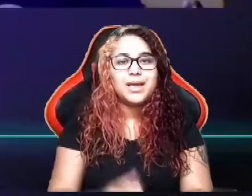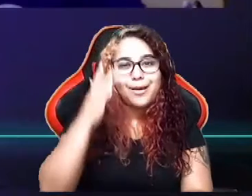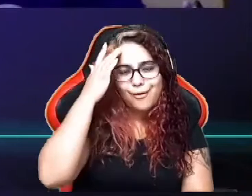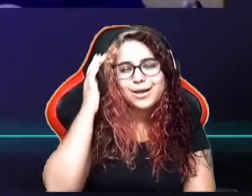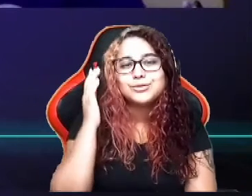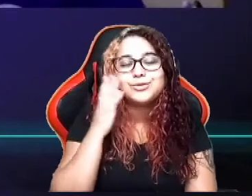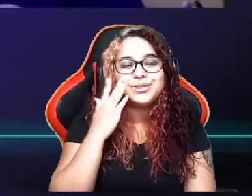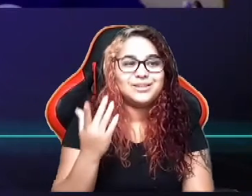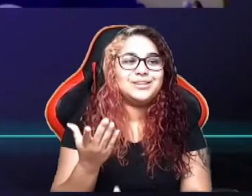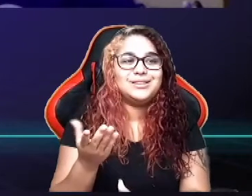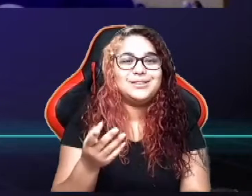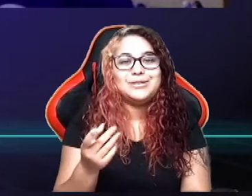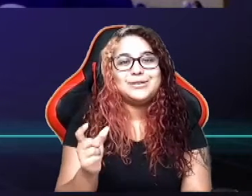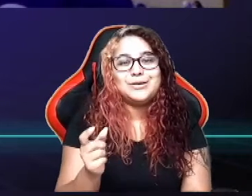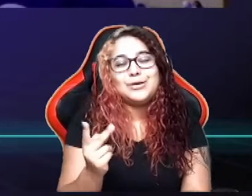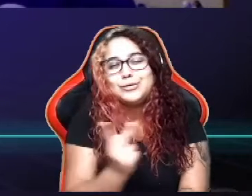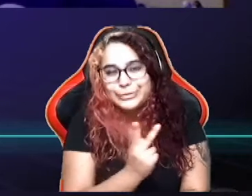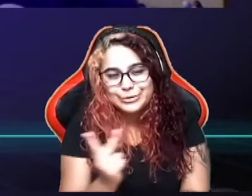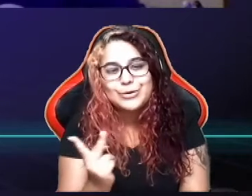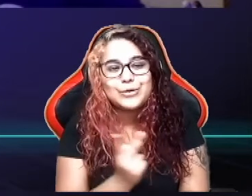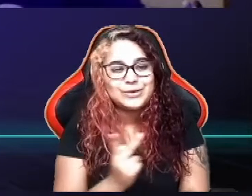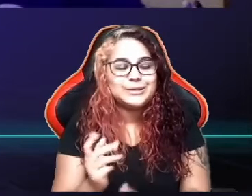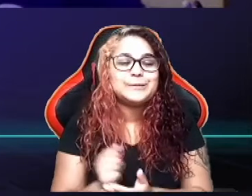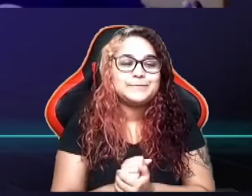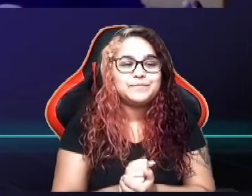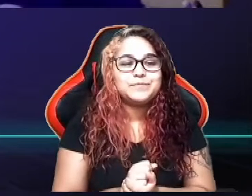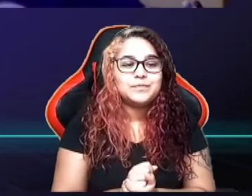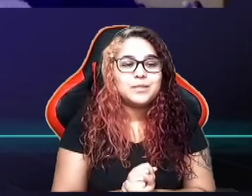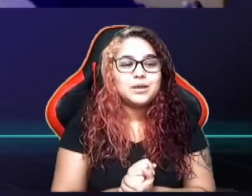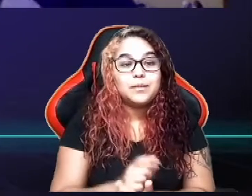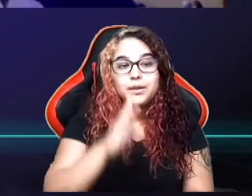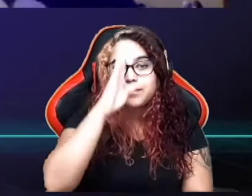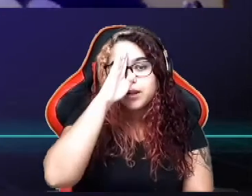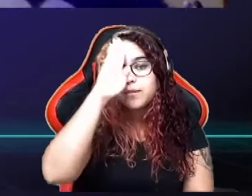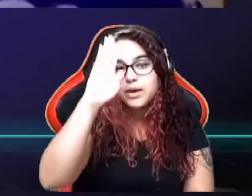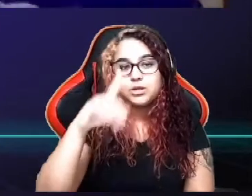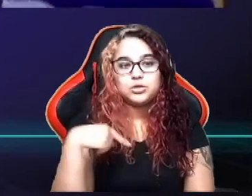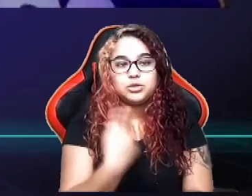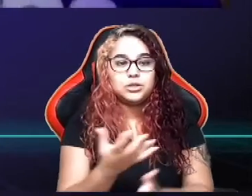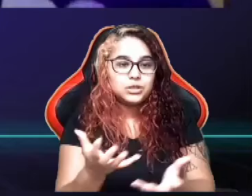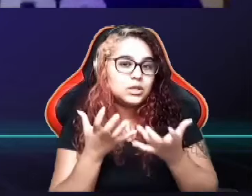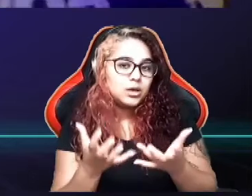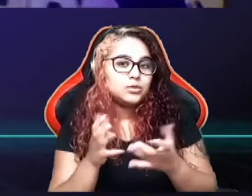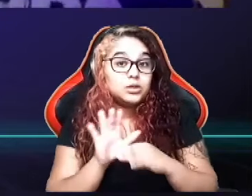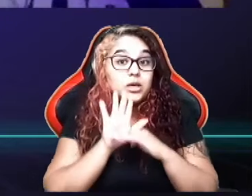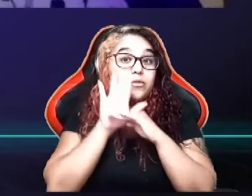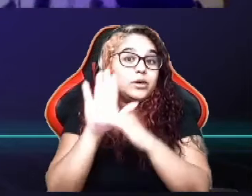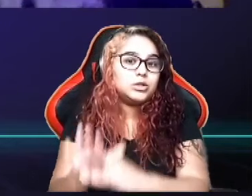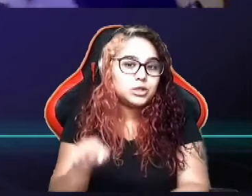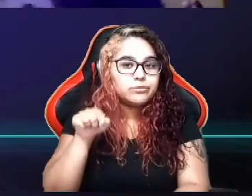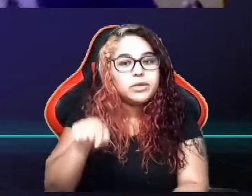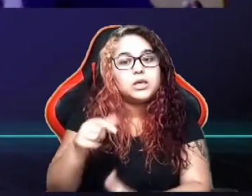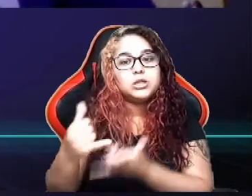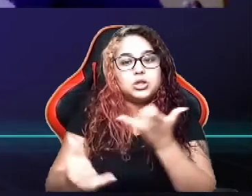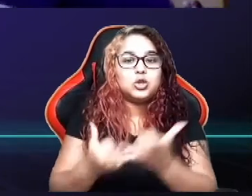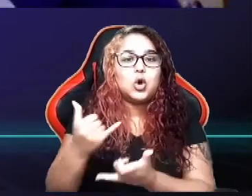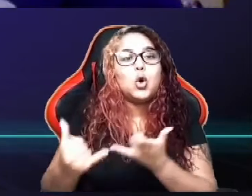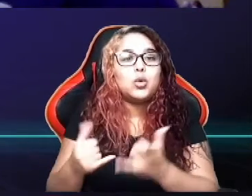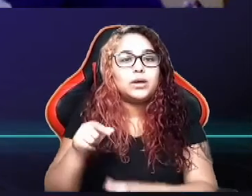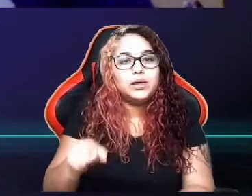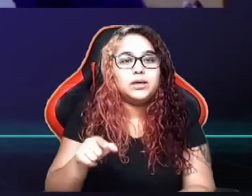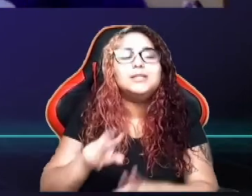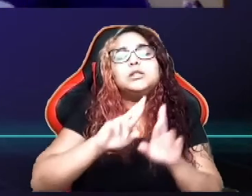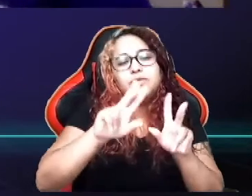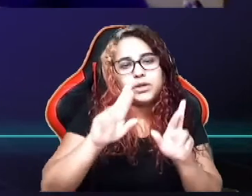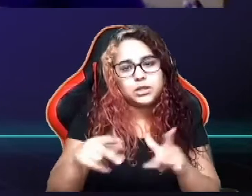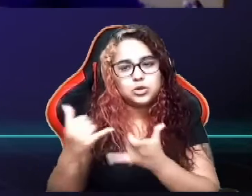market? Well, I think a little bit of both. First, we decided to invest with Monomito on this